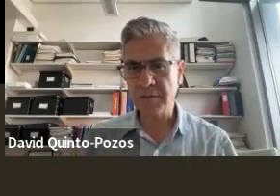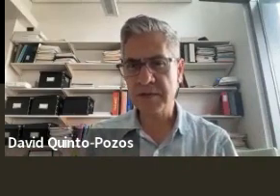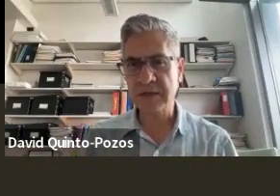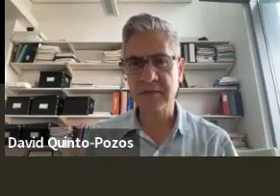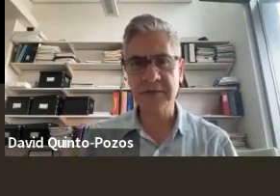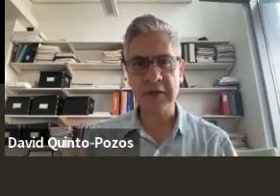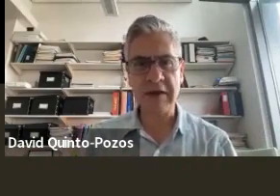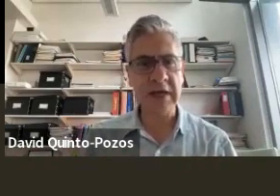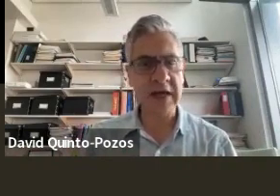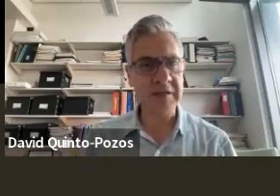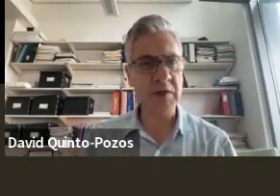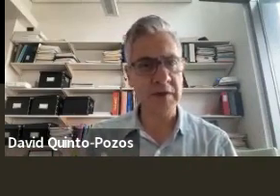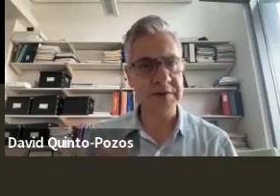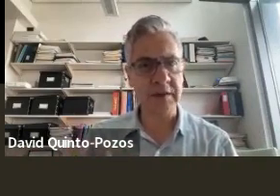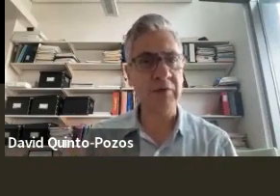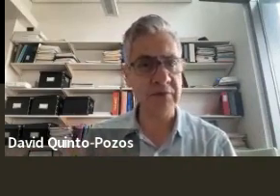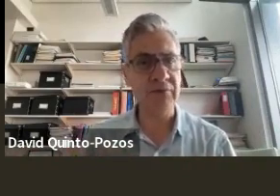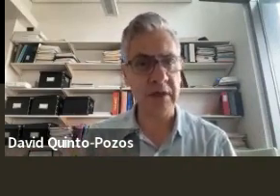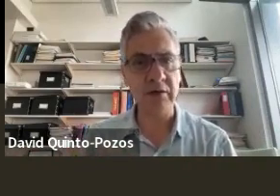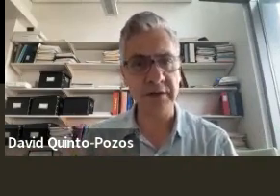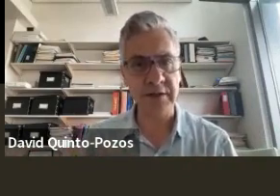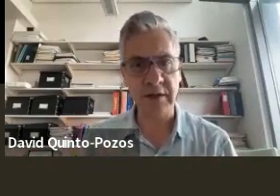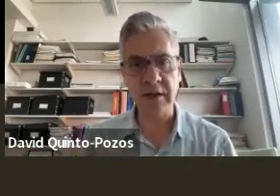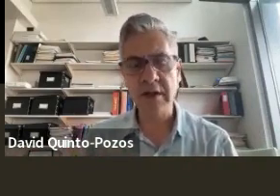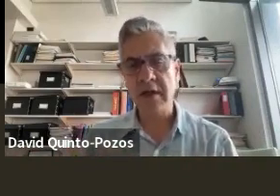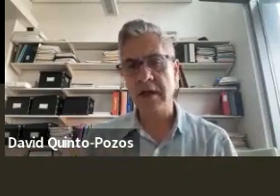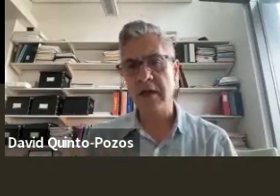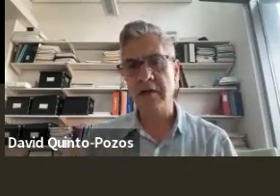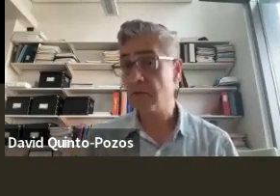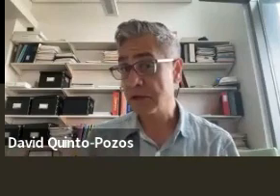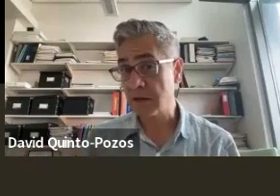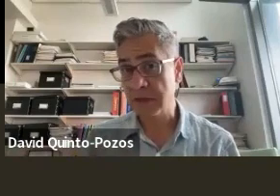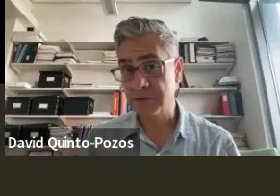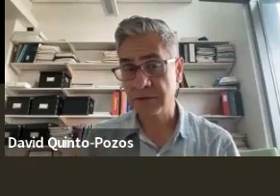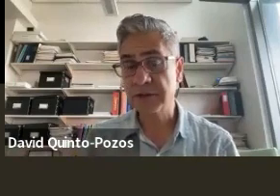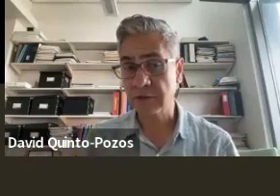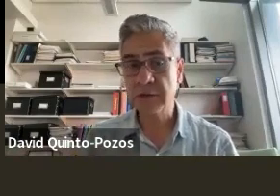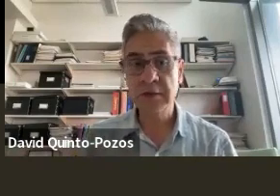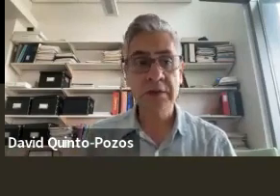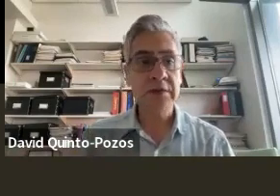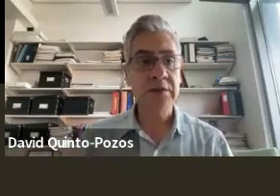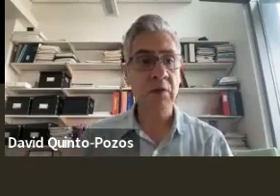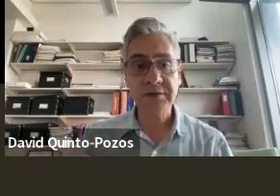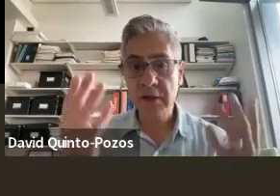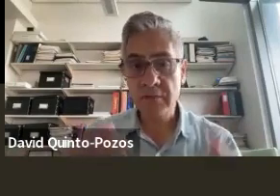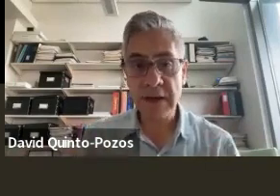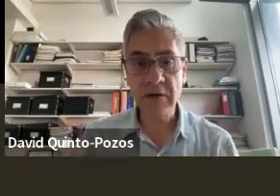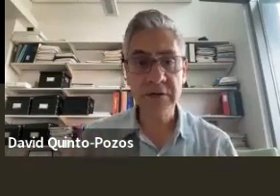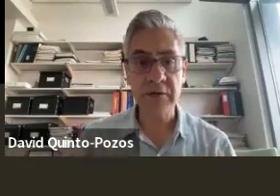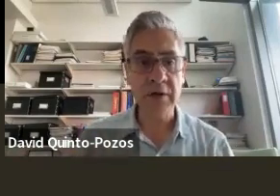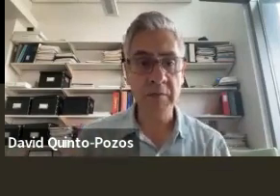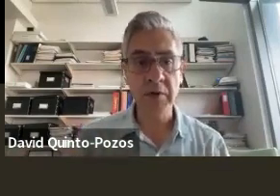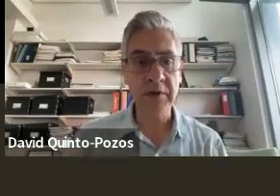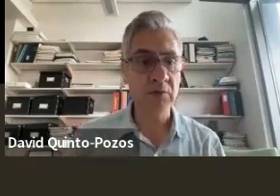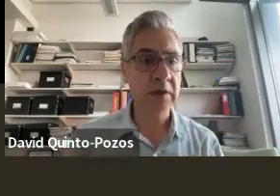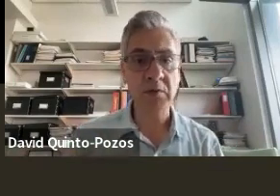our perspectives having had experience in a number of different areas, I think, and hopefully that'll be useful to you. So I'll turn it back